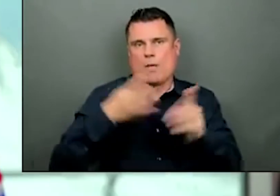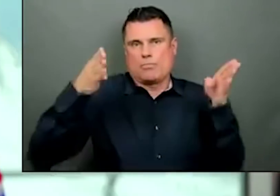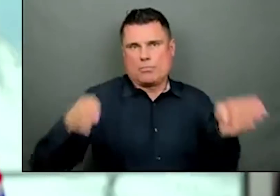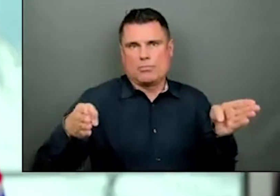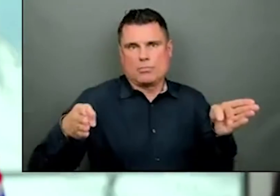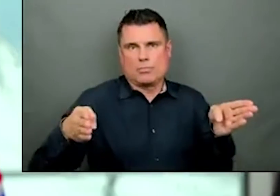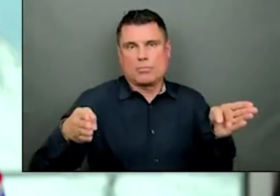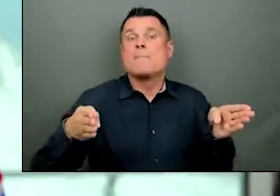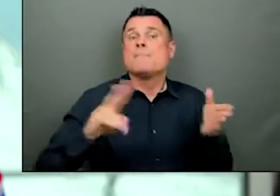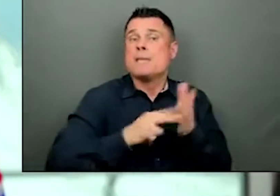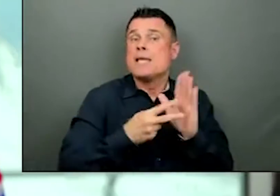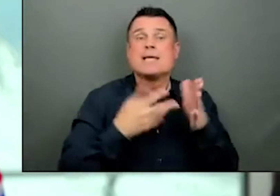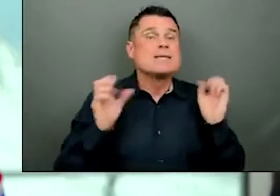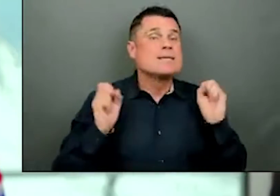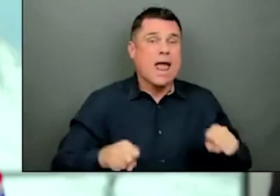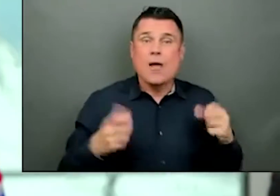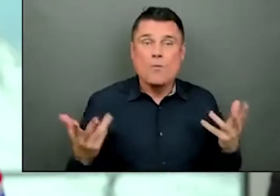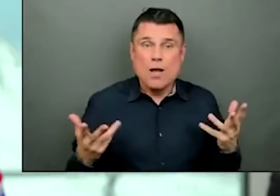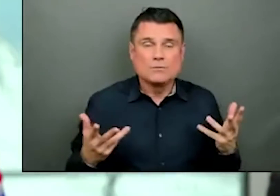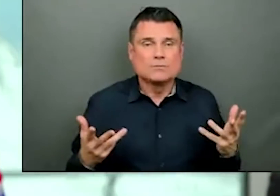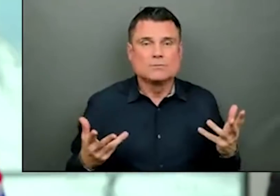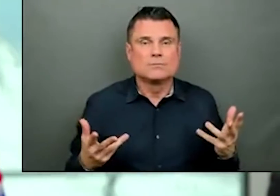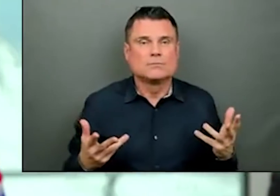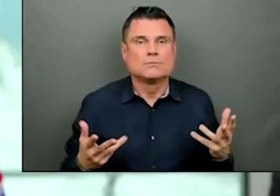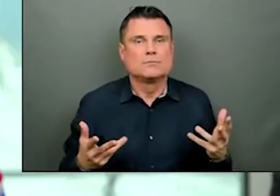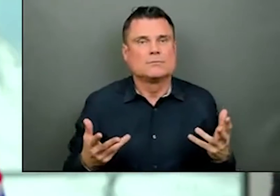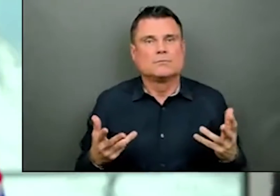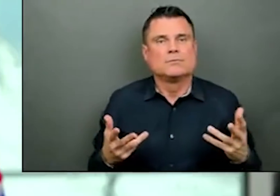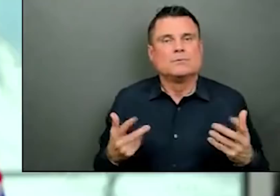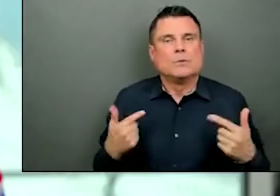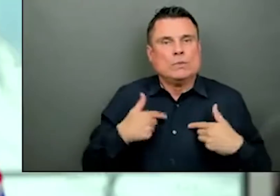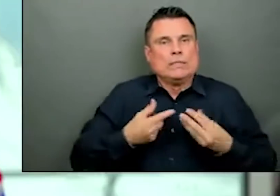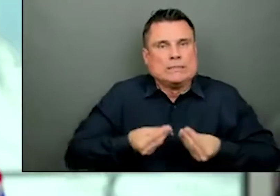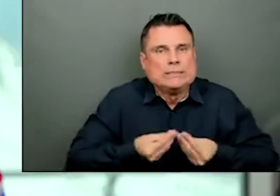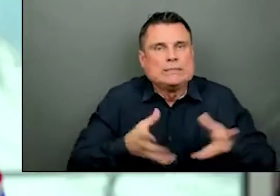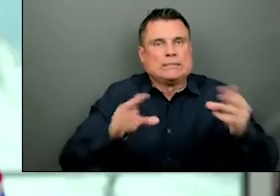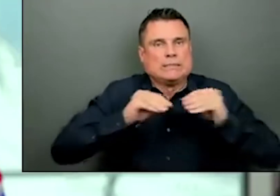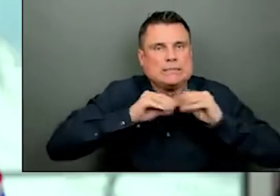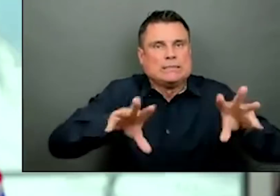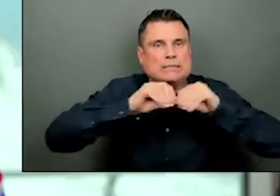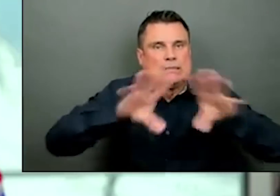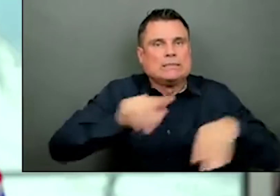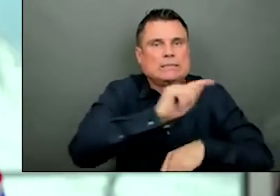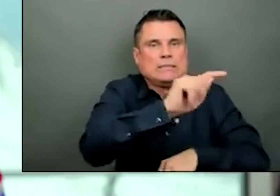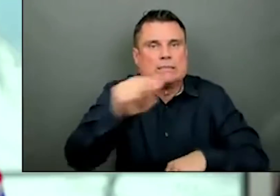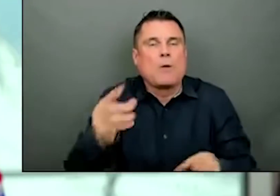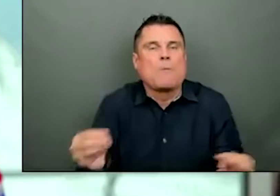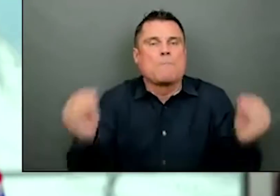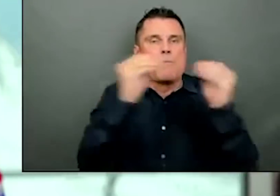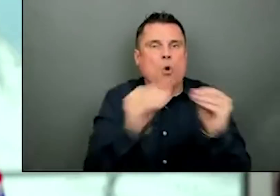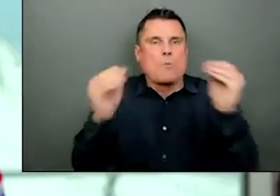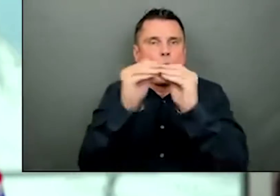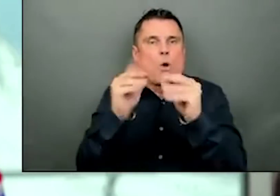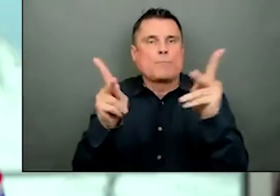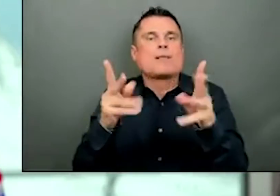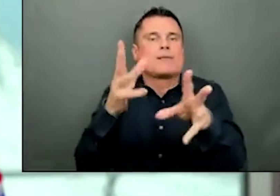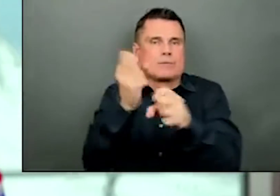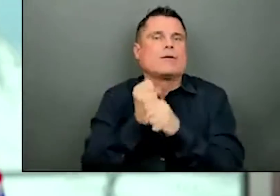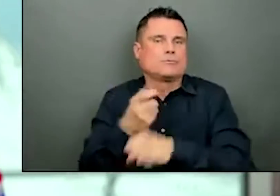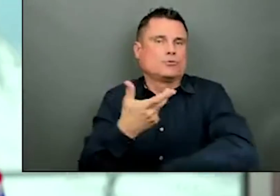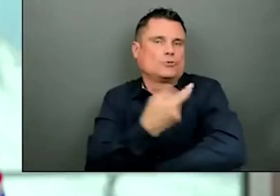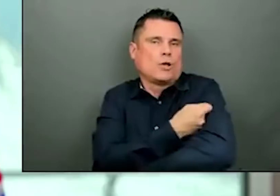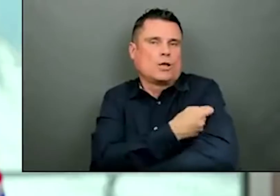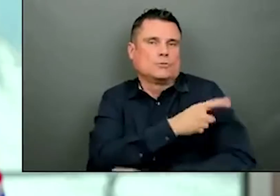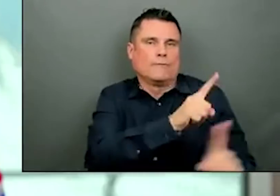reduces the chance that any of us will spread the virus. And for some people, They don't develop as much antibody as we've